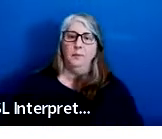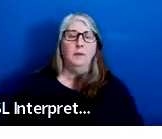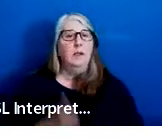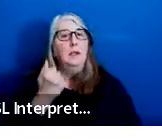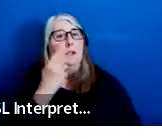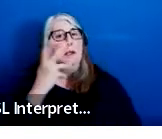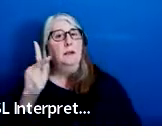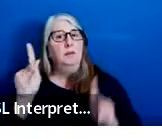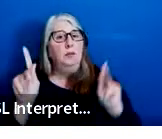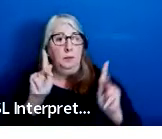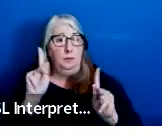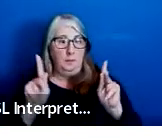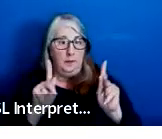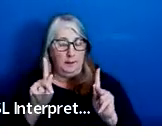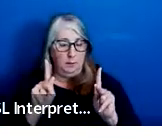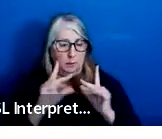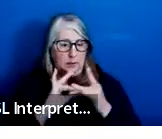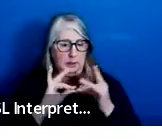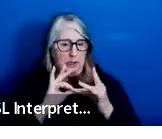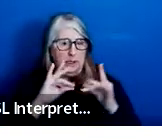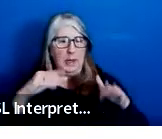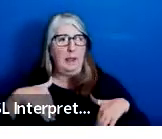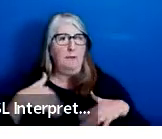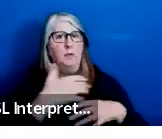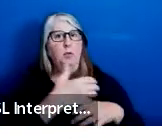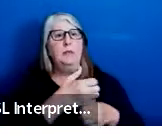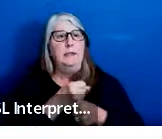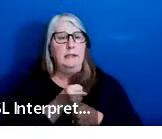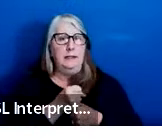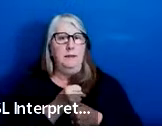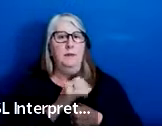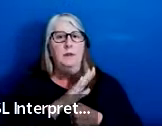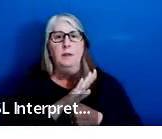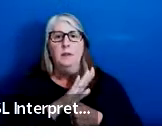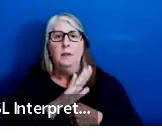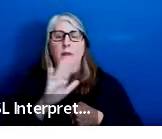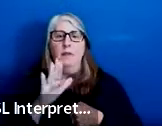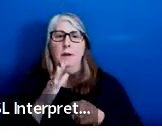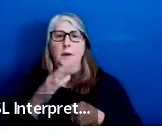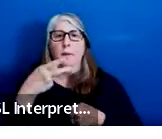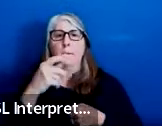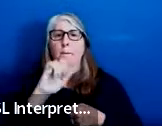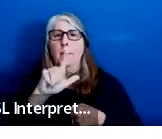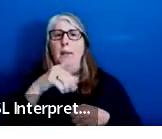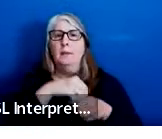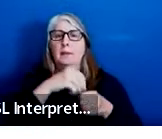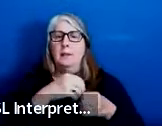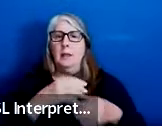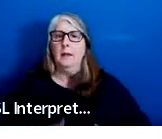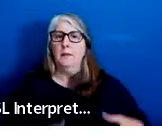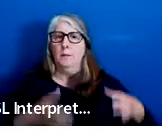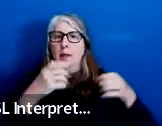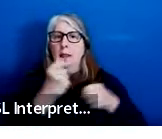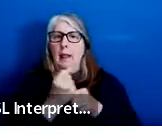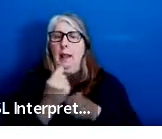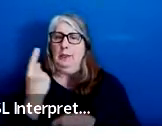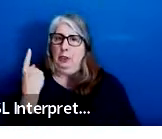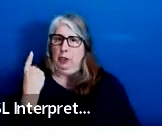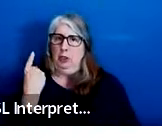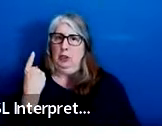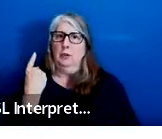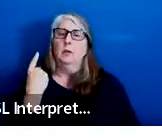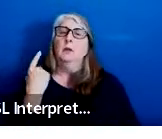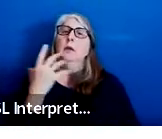that said that they didn't receive their pail inside of their bin when they received their bin last year.